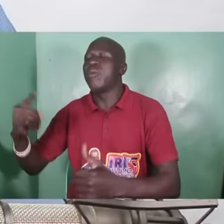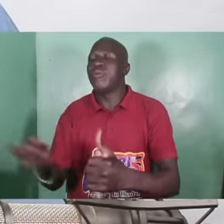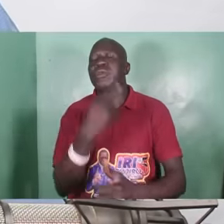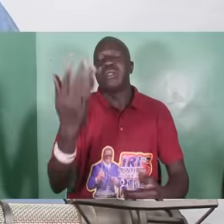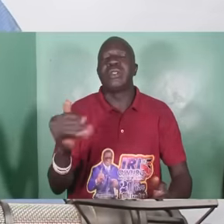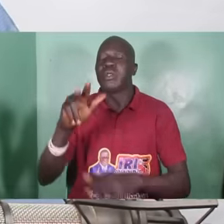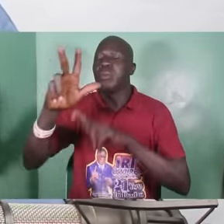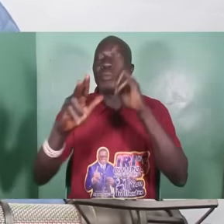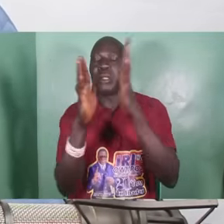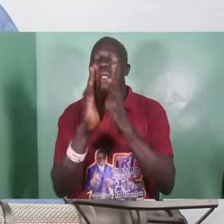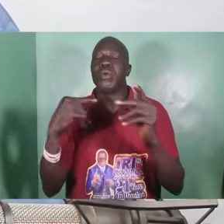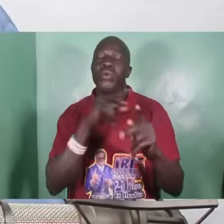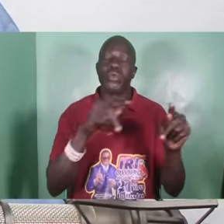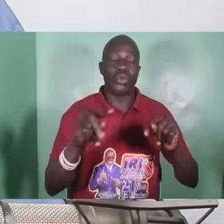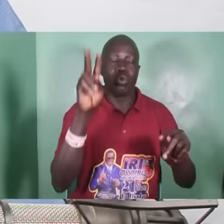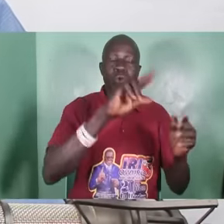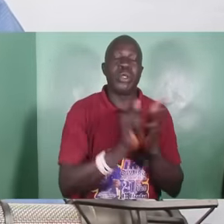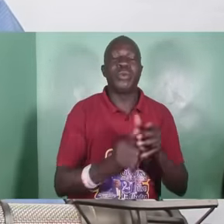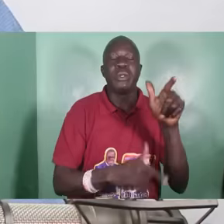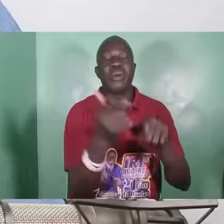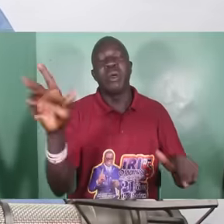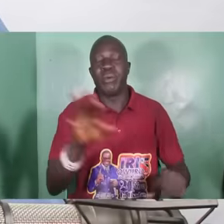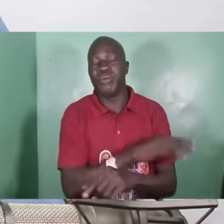All this step of prayer that we'll use will be